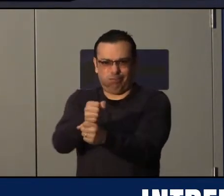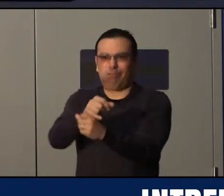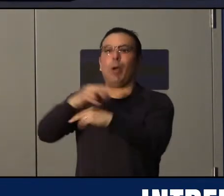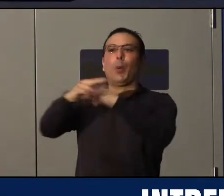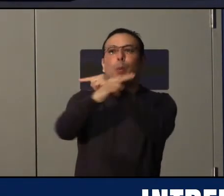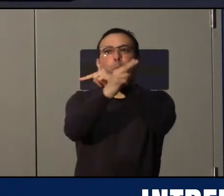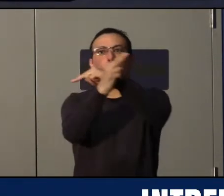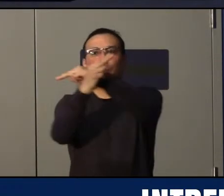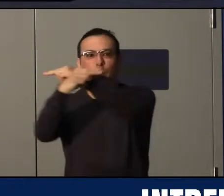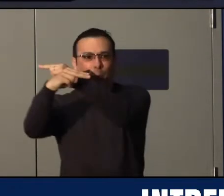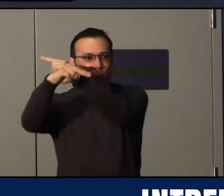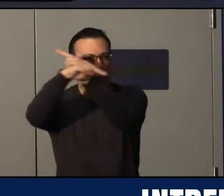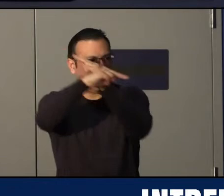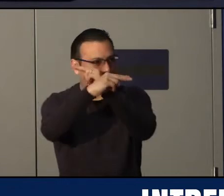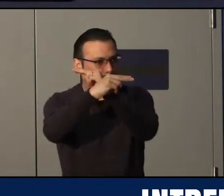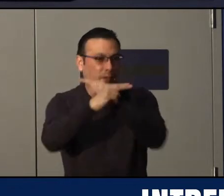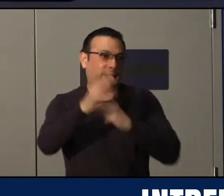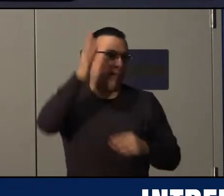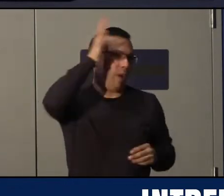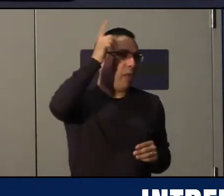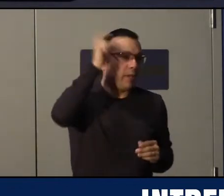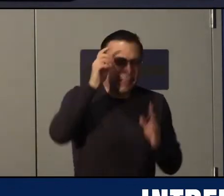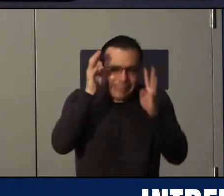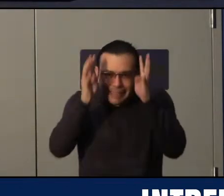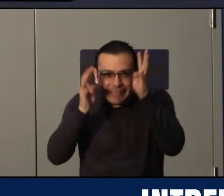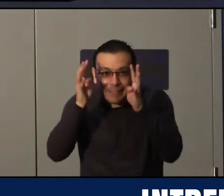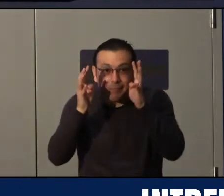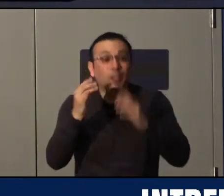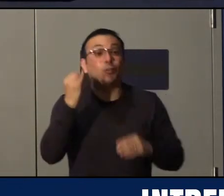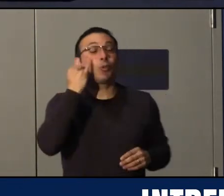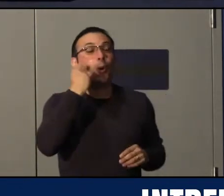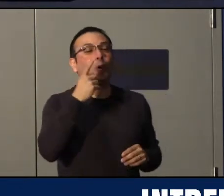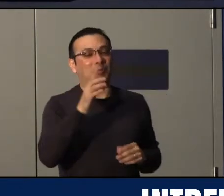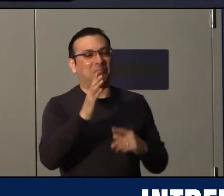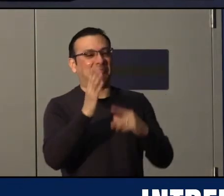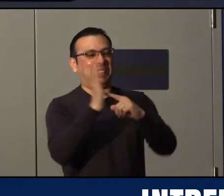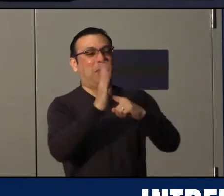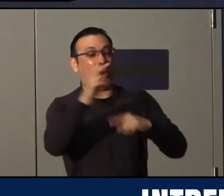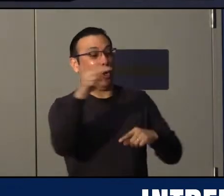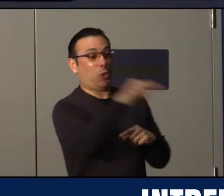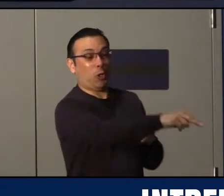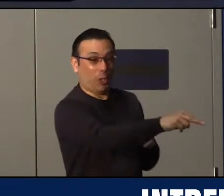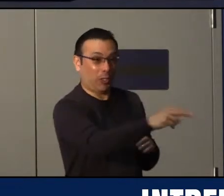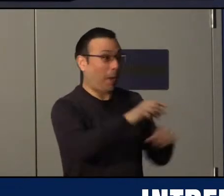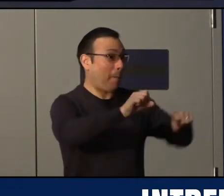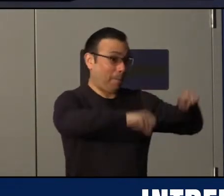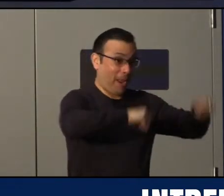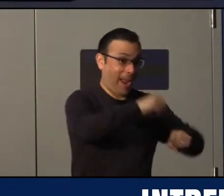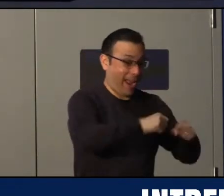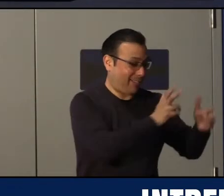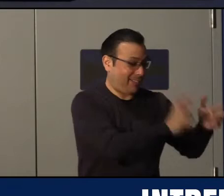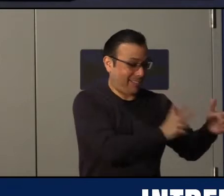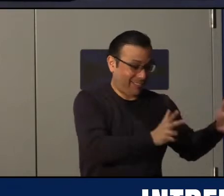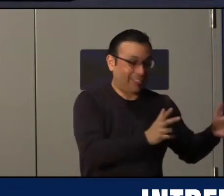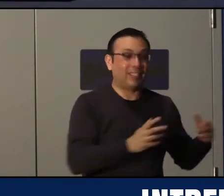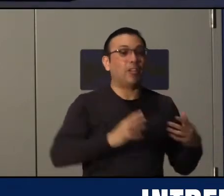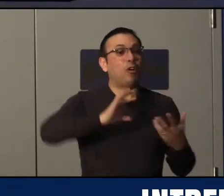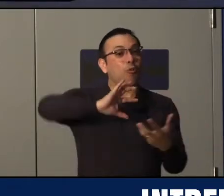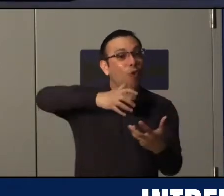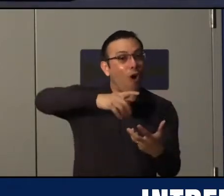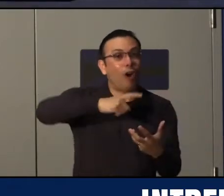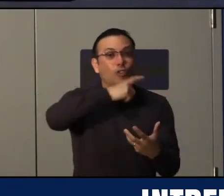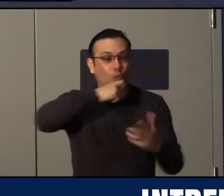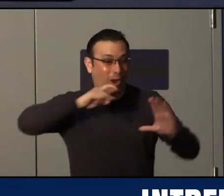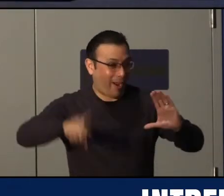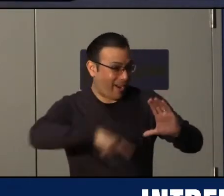well. Certainly when you looked at our bikes and my mom's washer and dryer that was in the garage where my dad was building things and painting